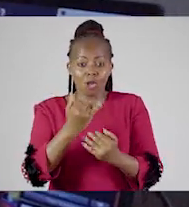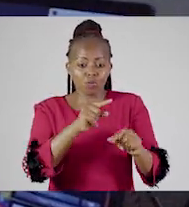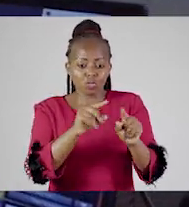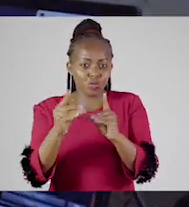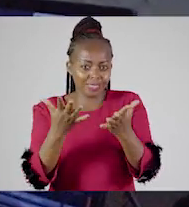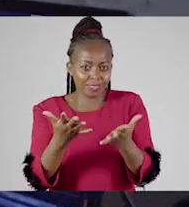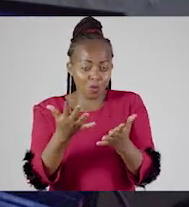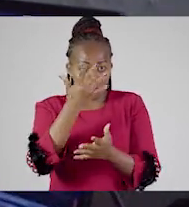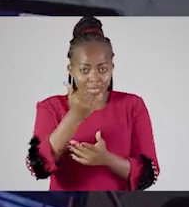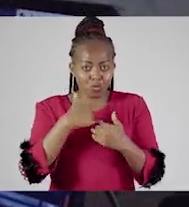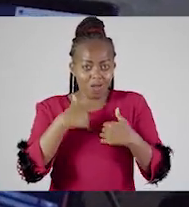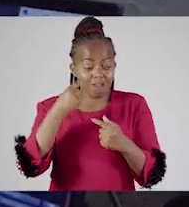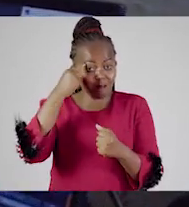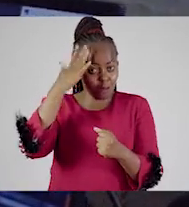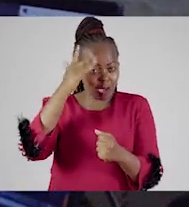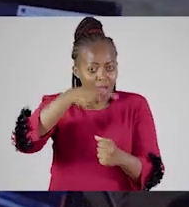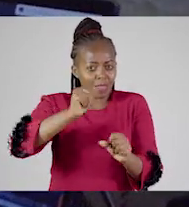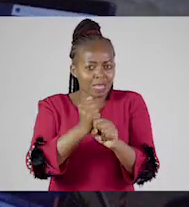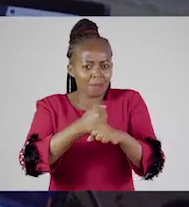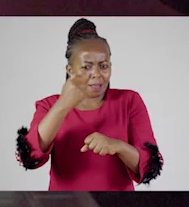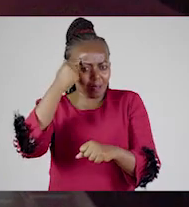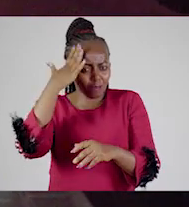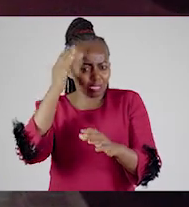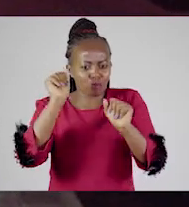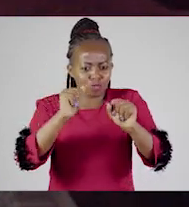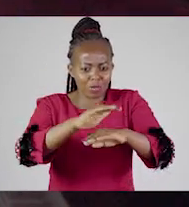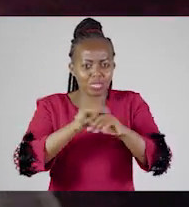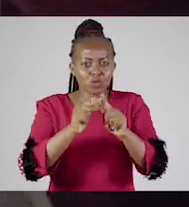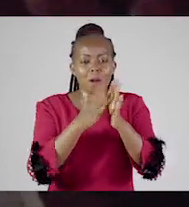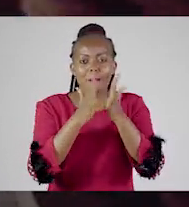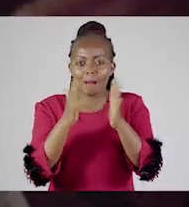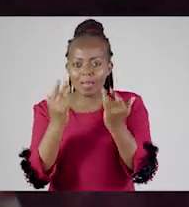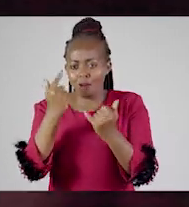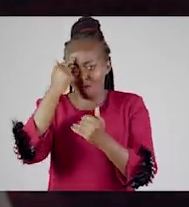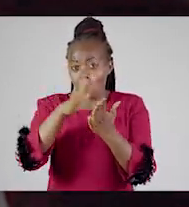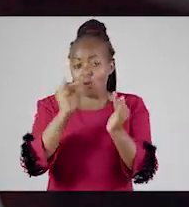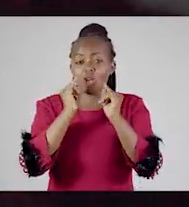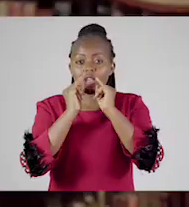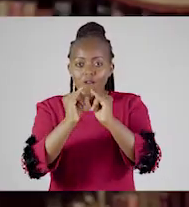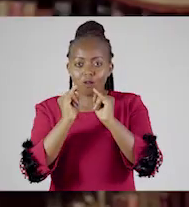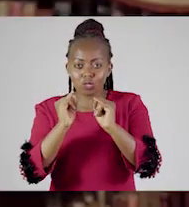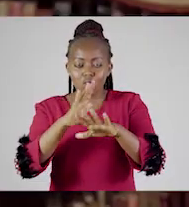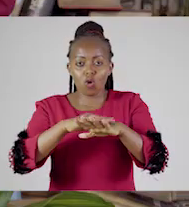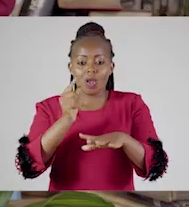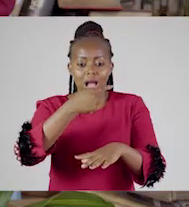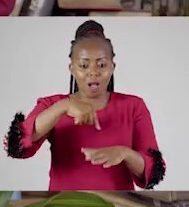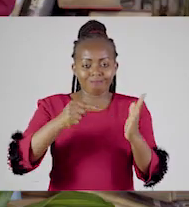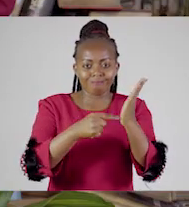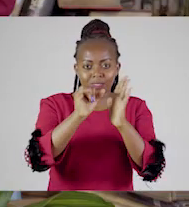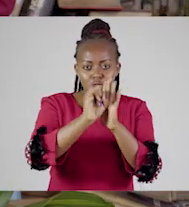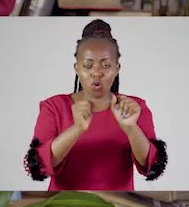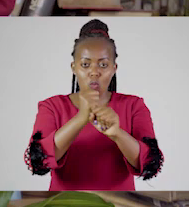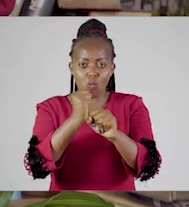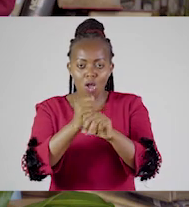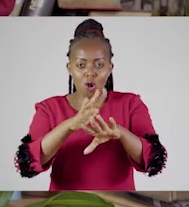that we can preserve our memory and make these memories accessible to the public. For more information on our digitization work,